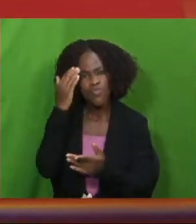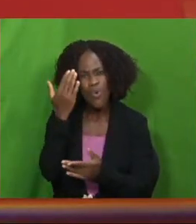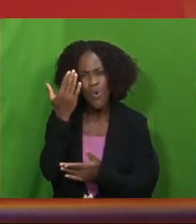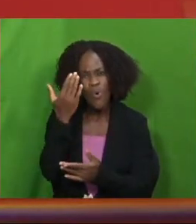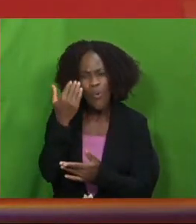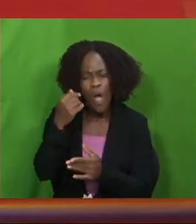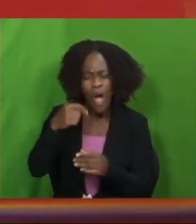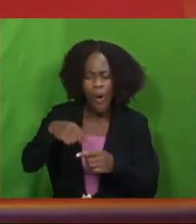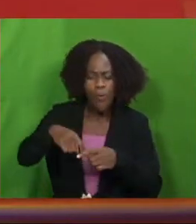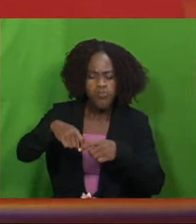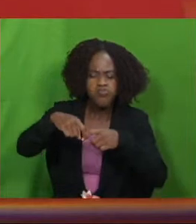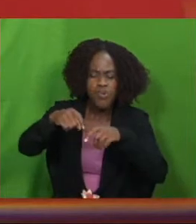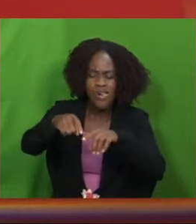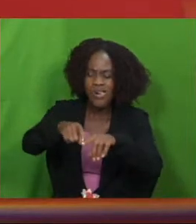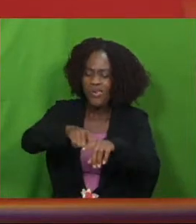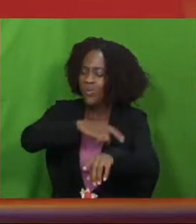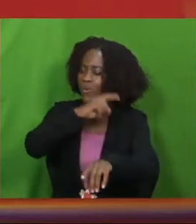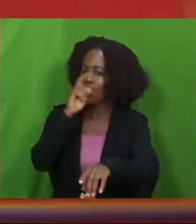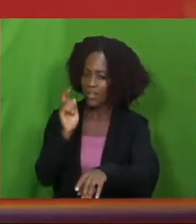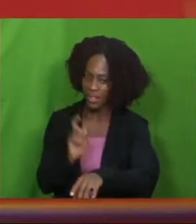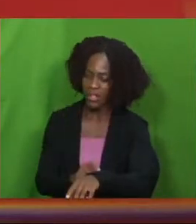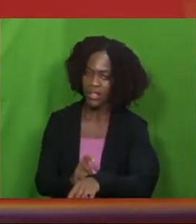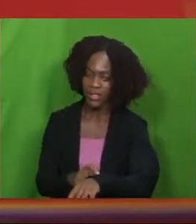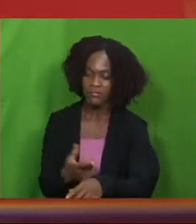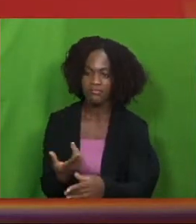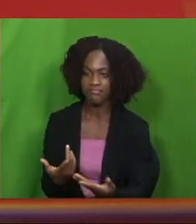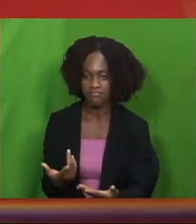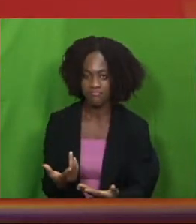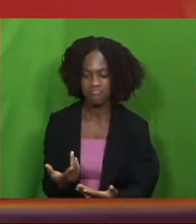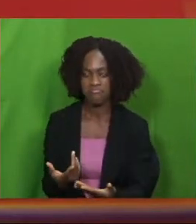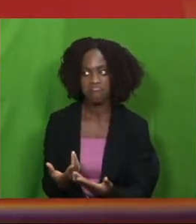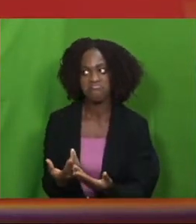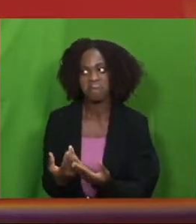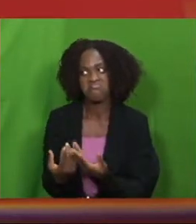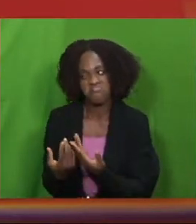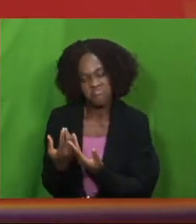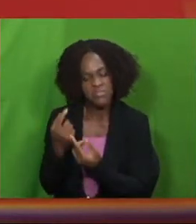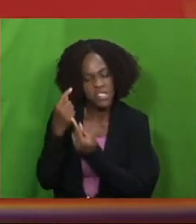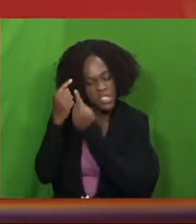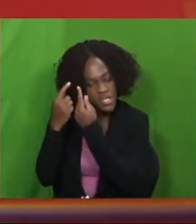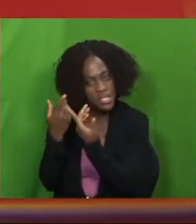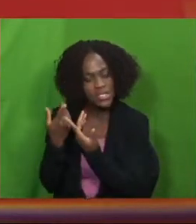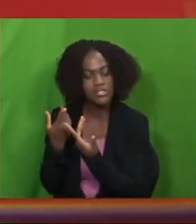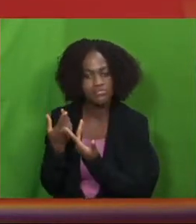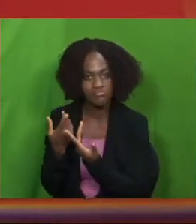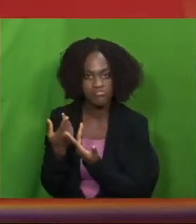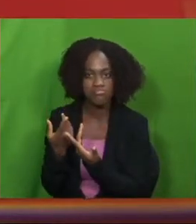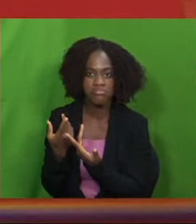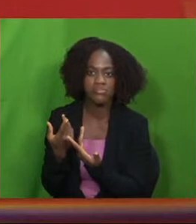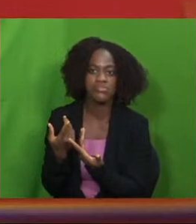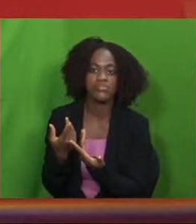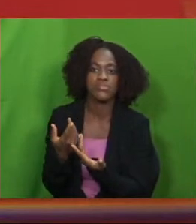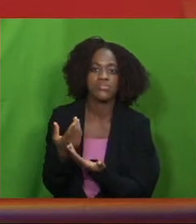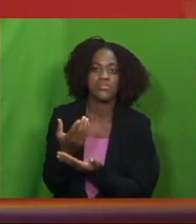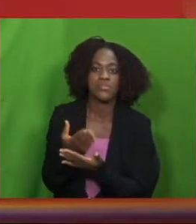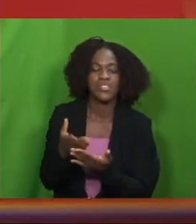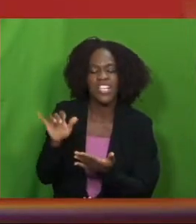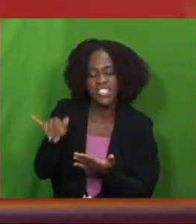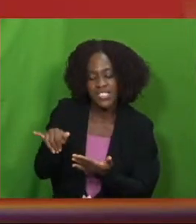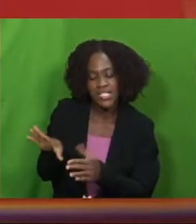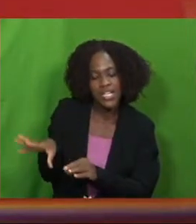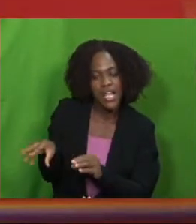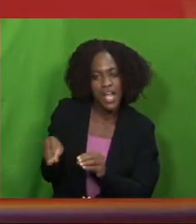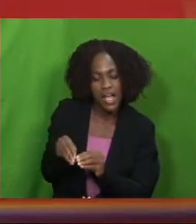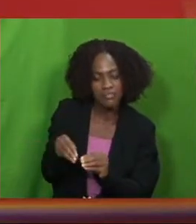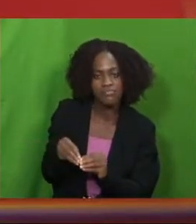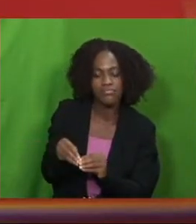long suspension. And so we'll consider it and maybe take it as one of the items that should be captured under